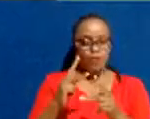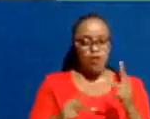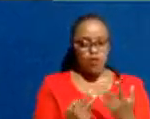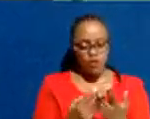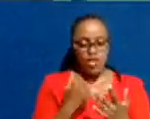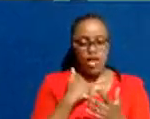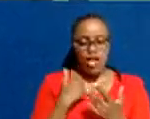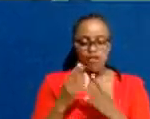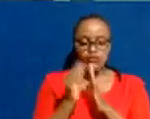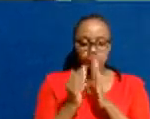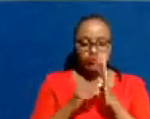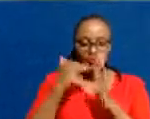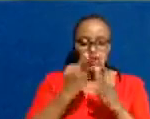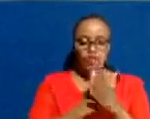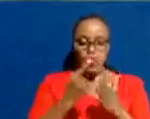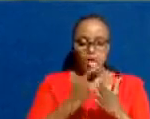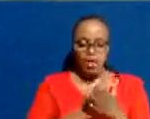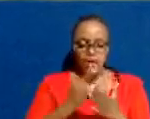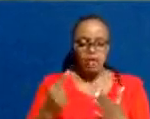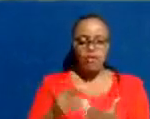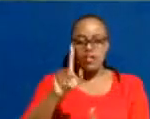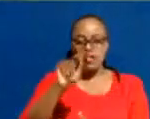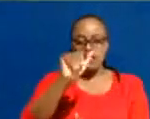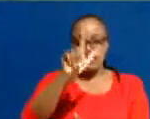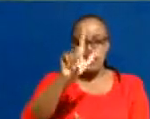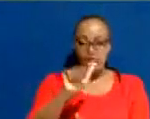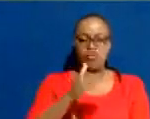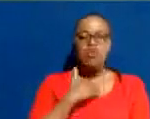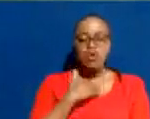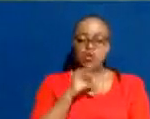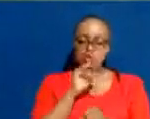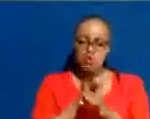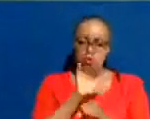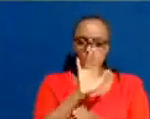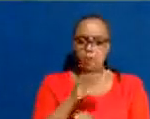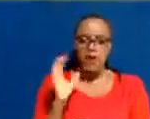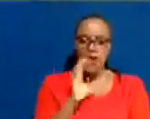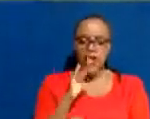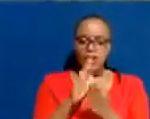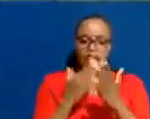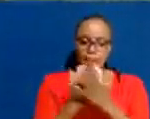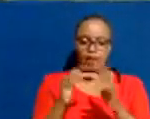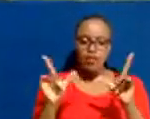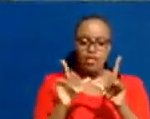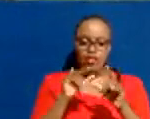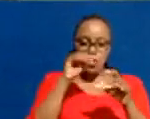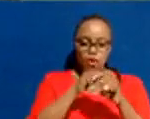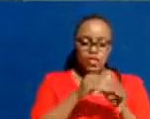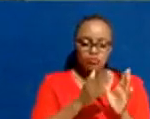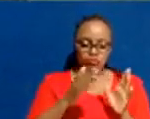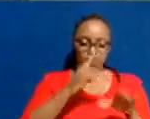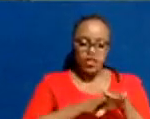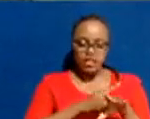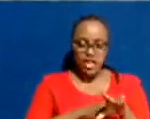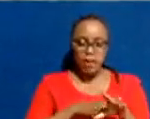list being updated on a weekly basis. This as Tala sought to assure their clients that they applied for the license within the stipulated